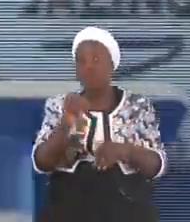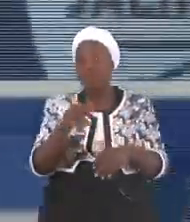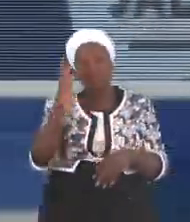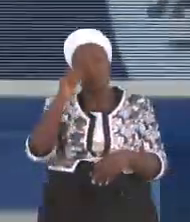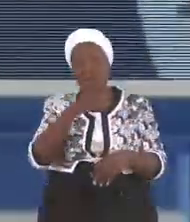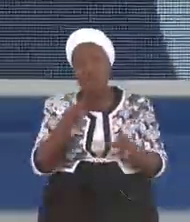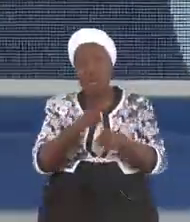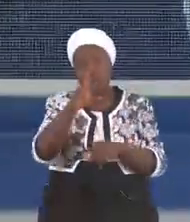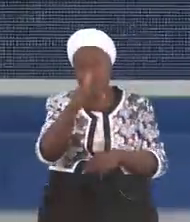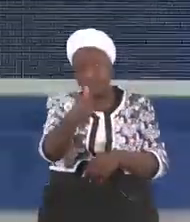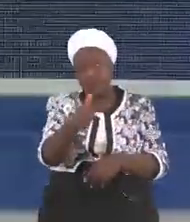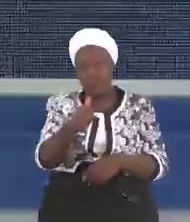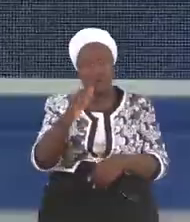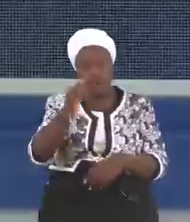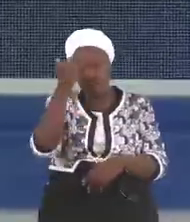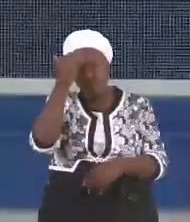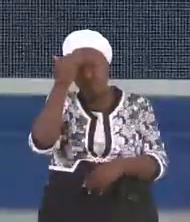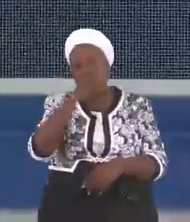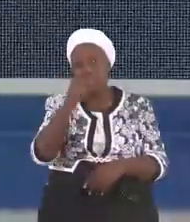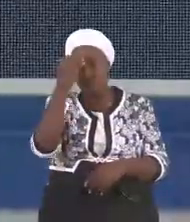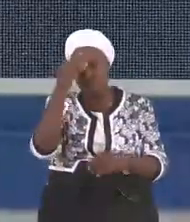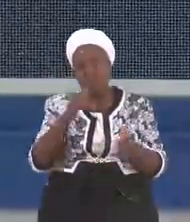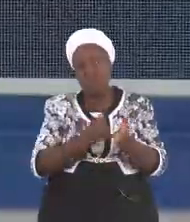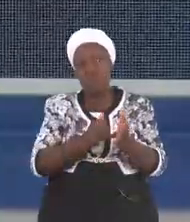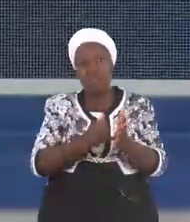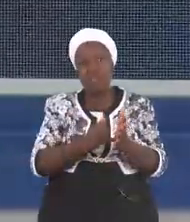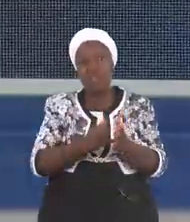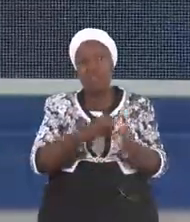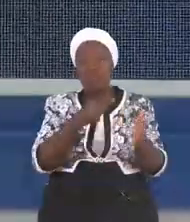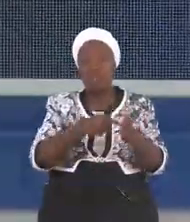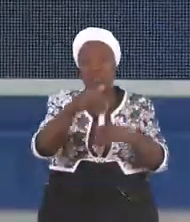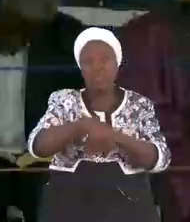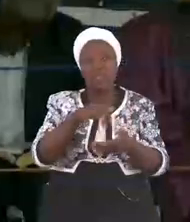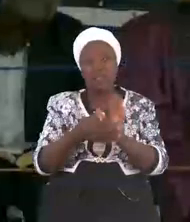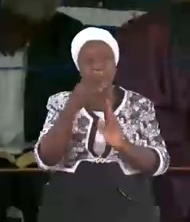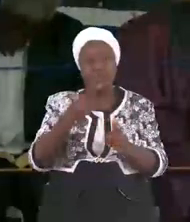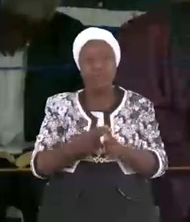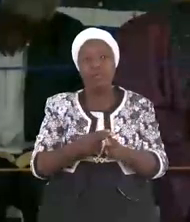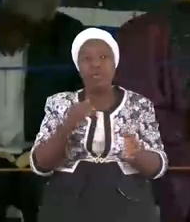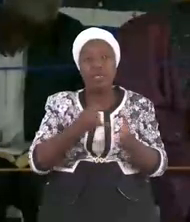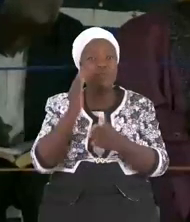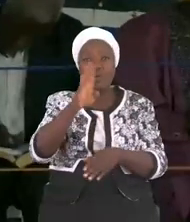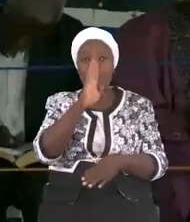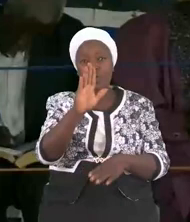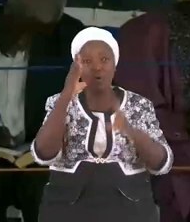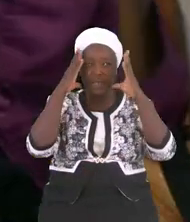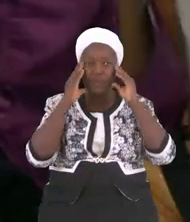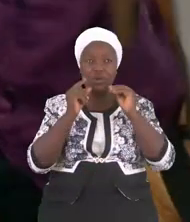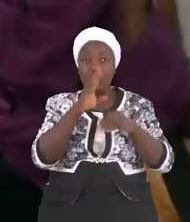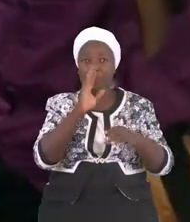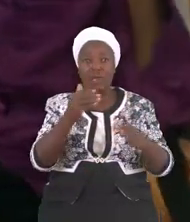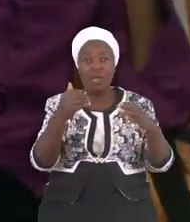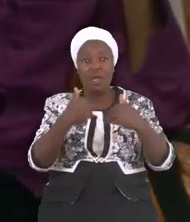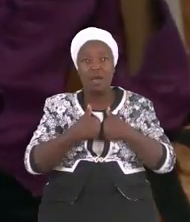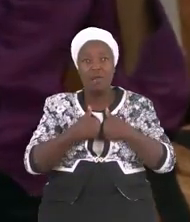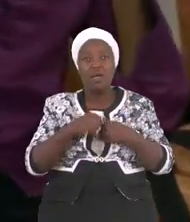it experientially tonight. It will be your experience. You'll be a possessor. You'll be